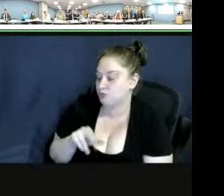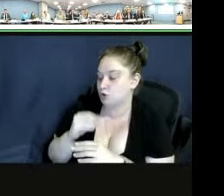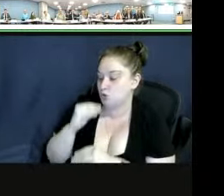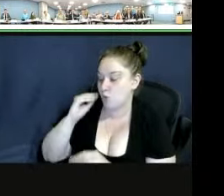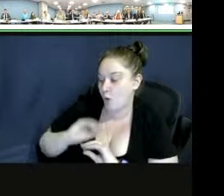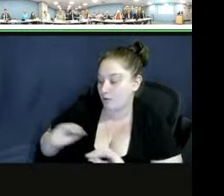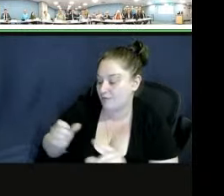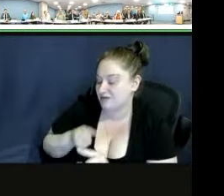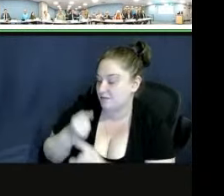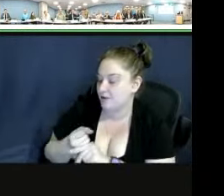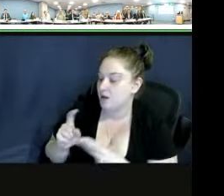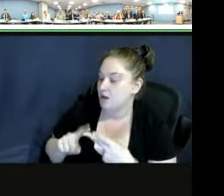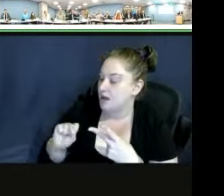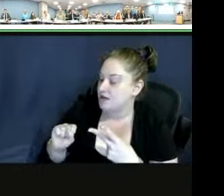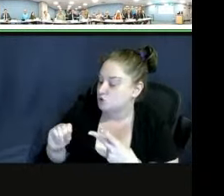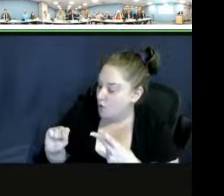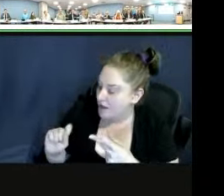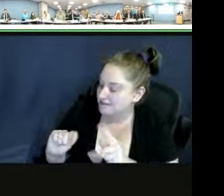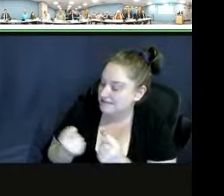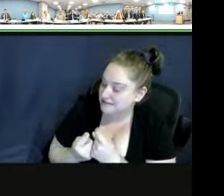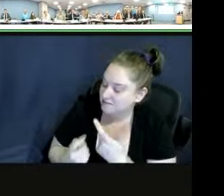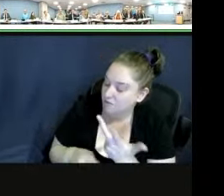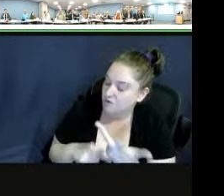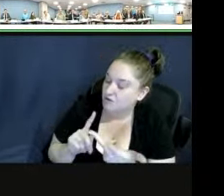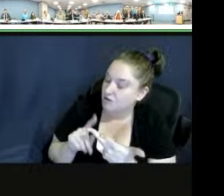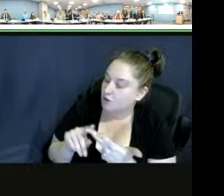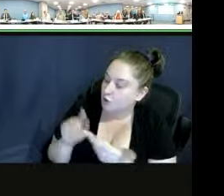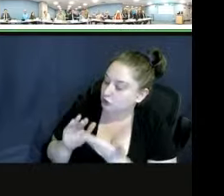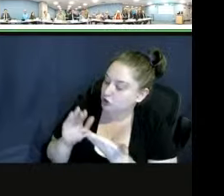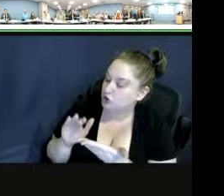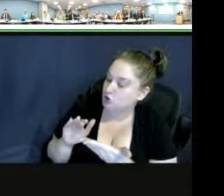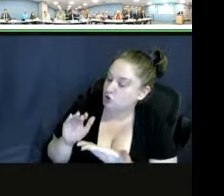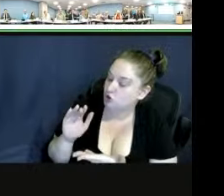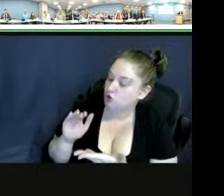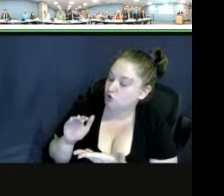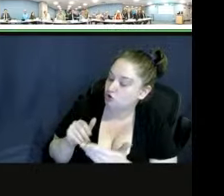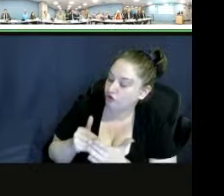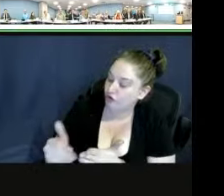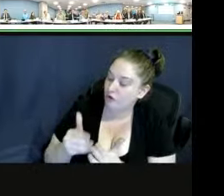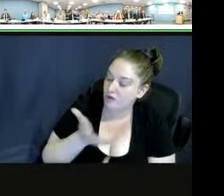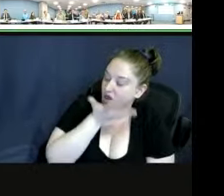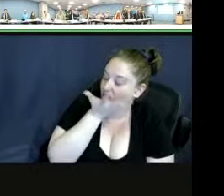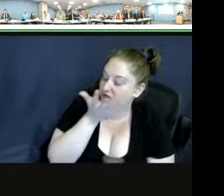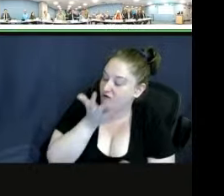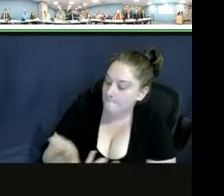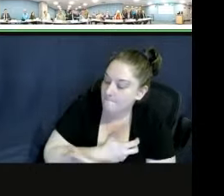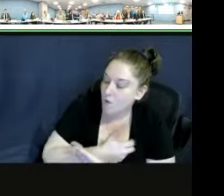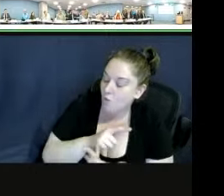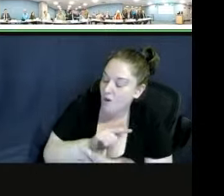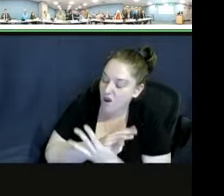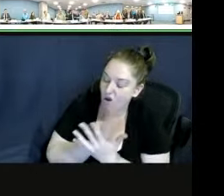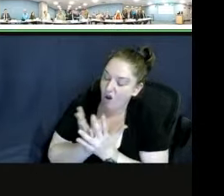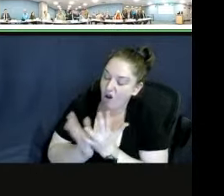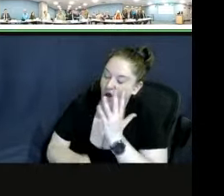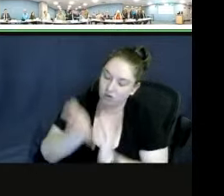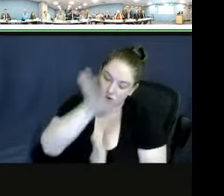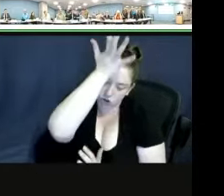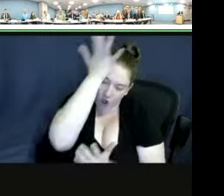to our SOS teams, reduced frequency of mowing, garbage, restroom cleaning, just a whole host